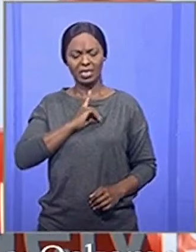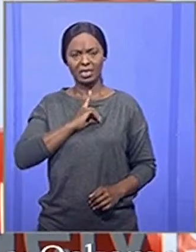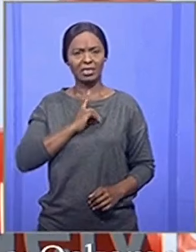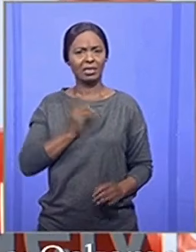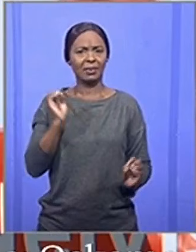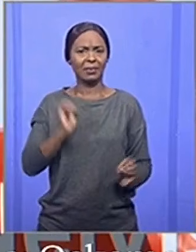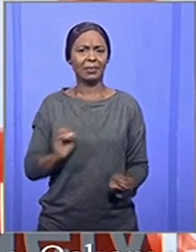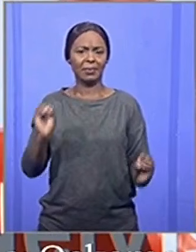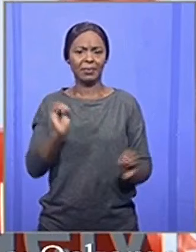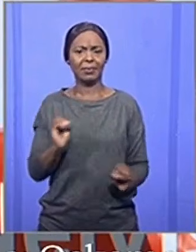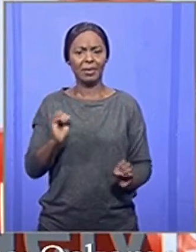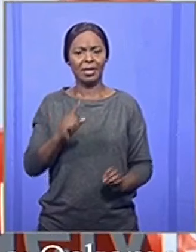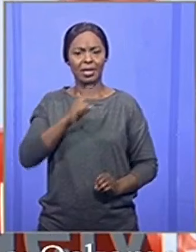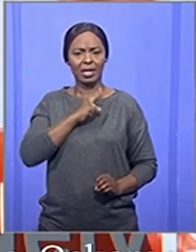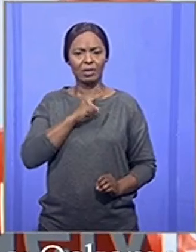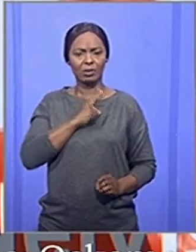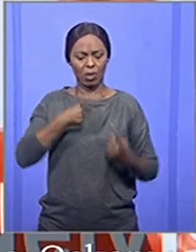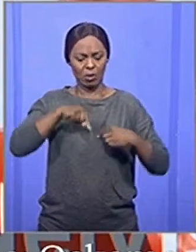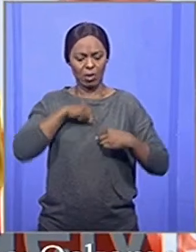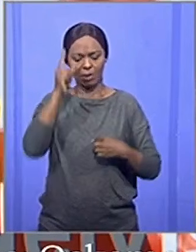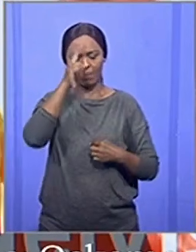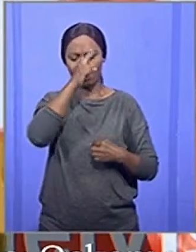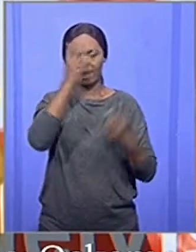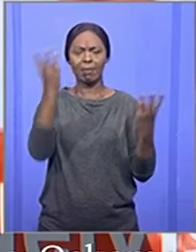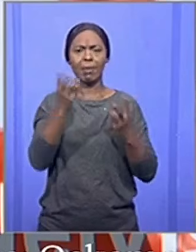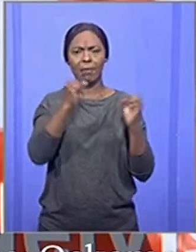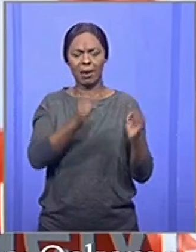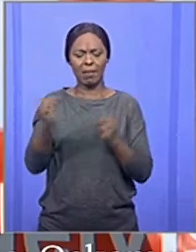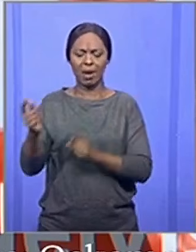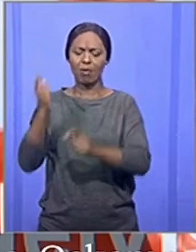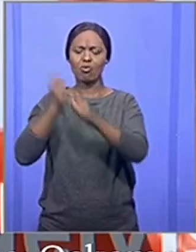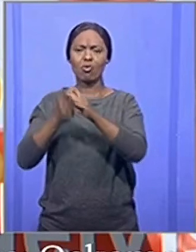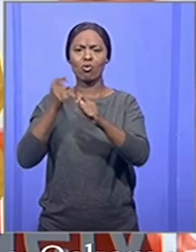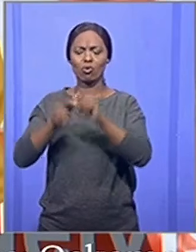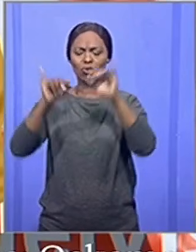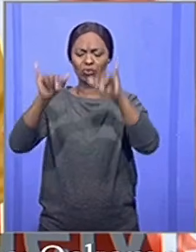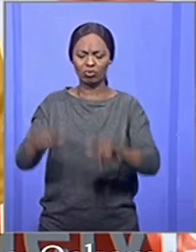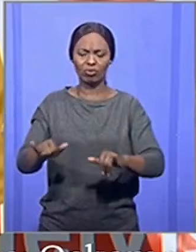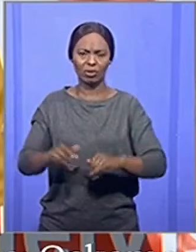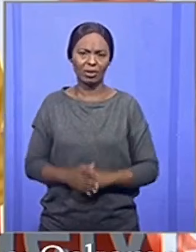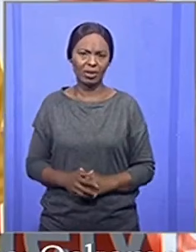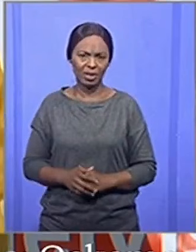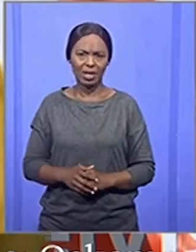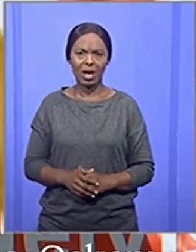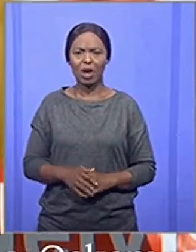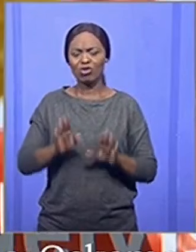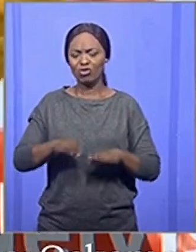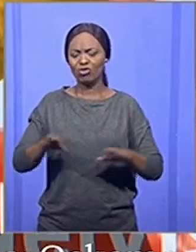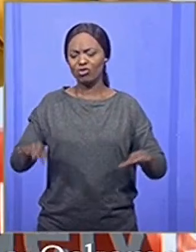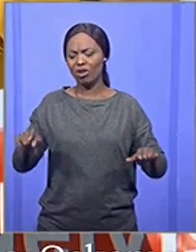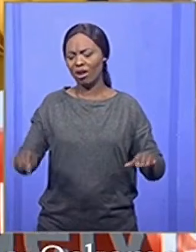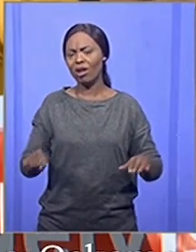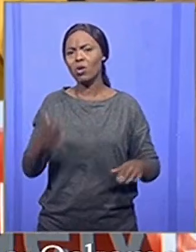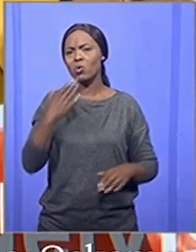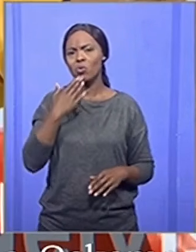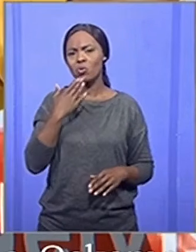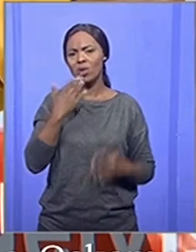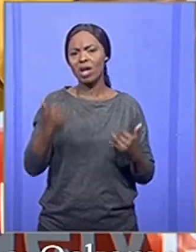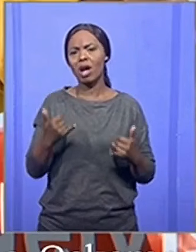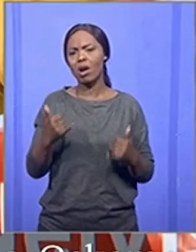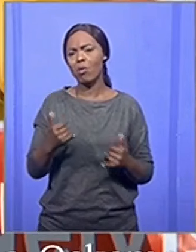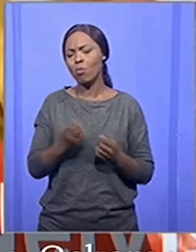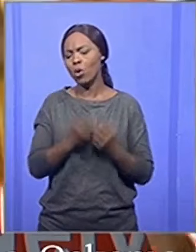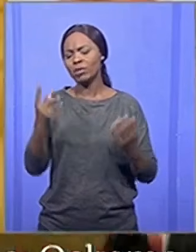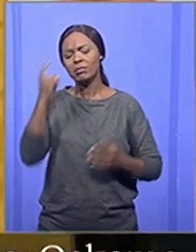the only ones who live in shacks. That is why we are the only one with children who are street